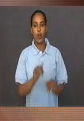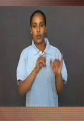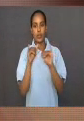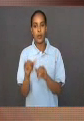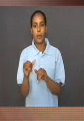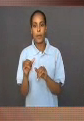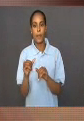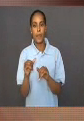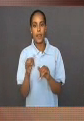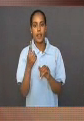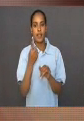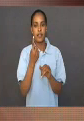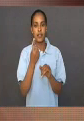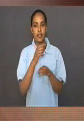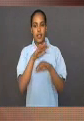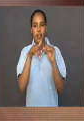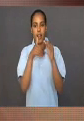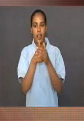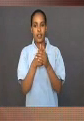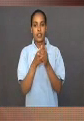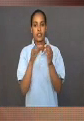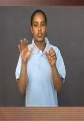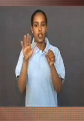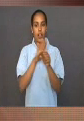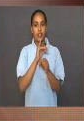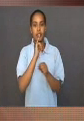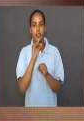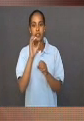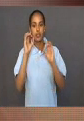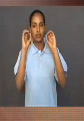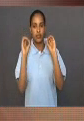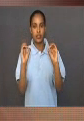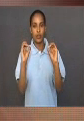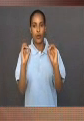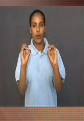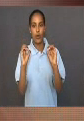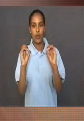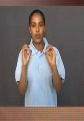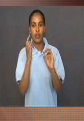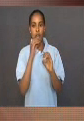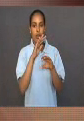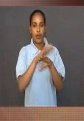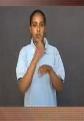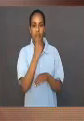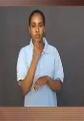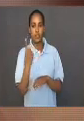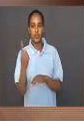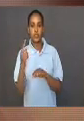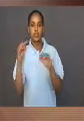Also, the net charge is 0 on each